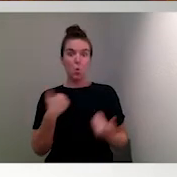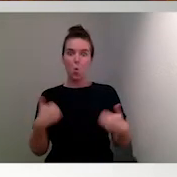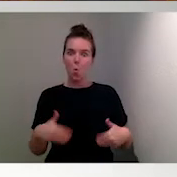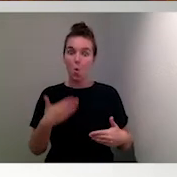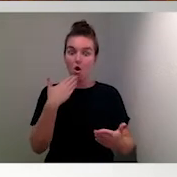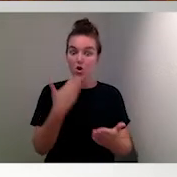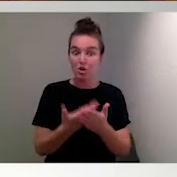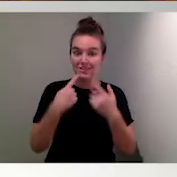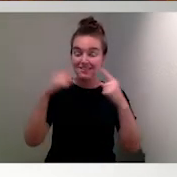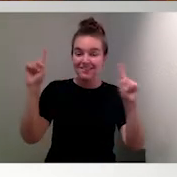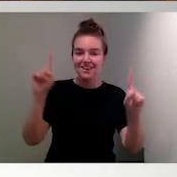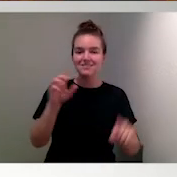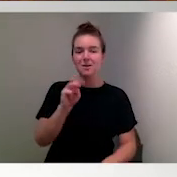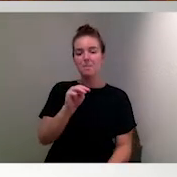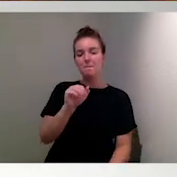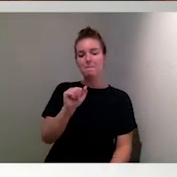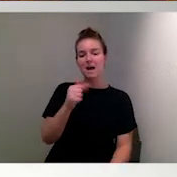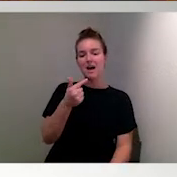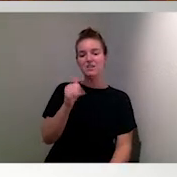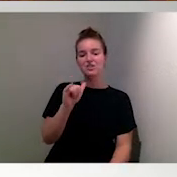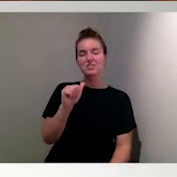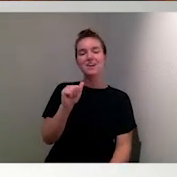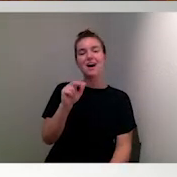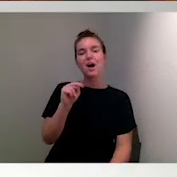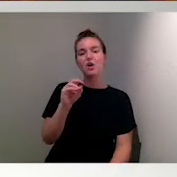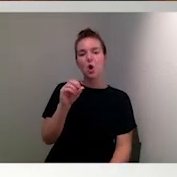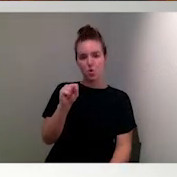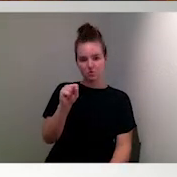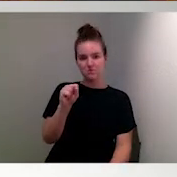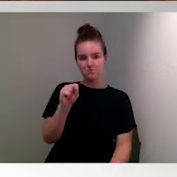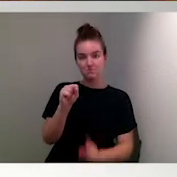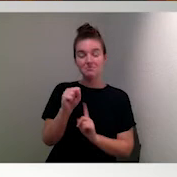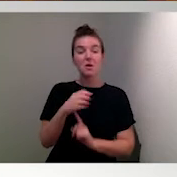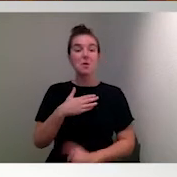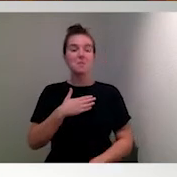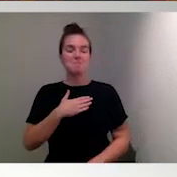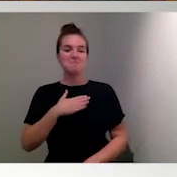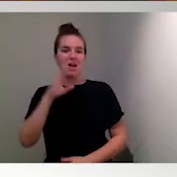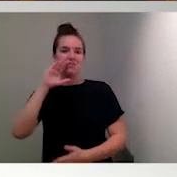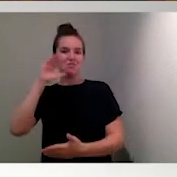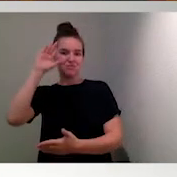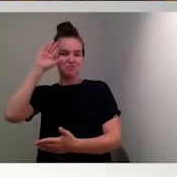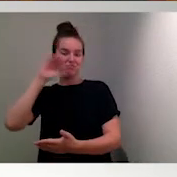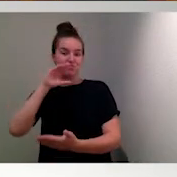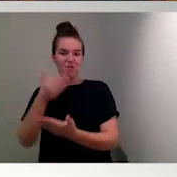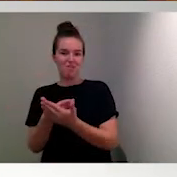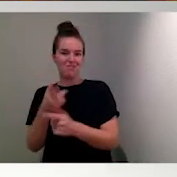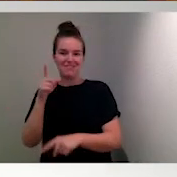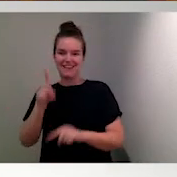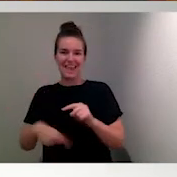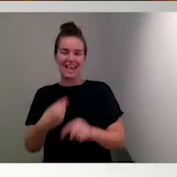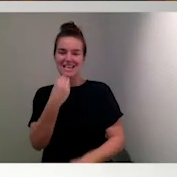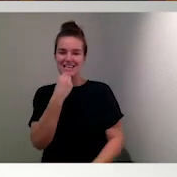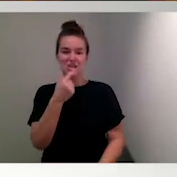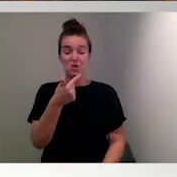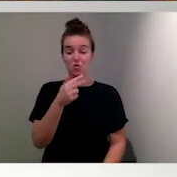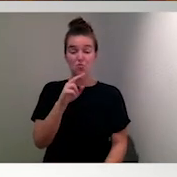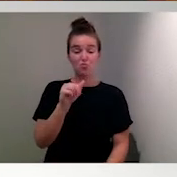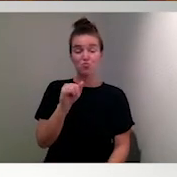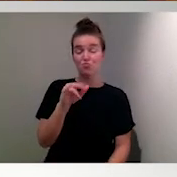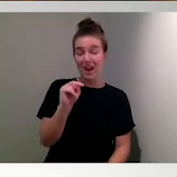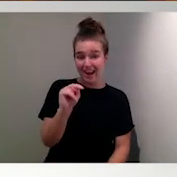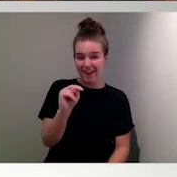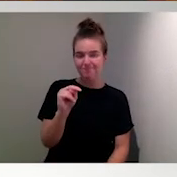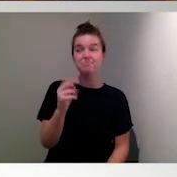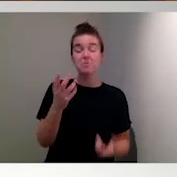eat grains and everything, when we go there, particularly in Tampa, one